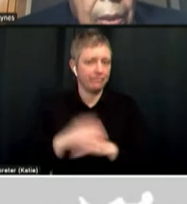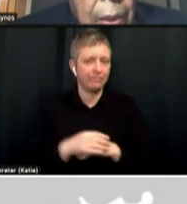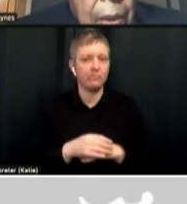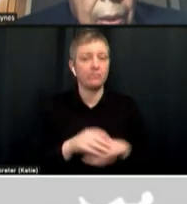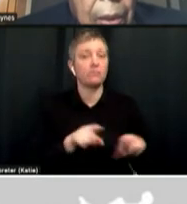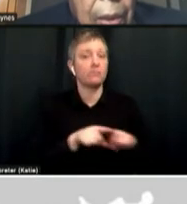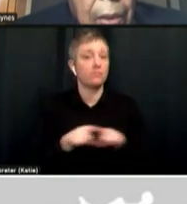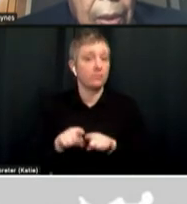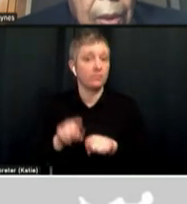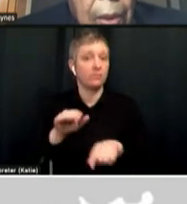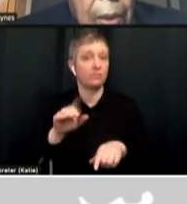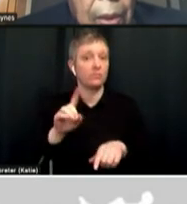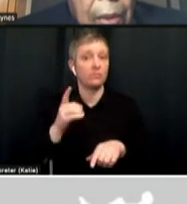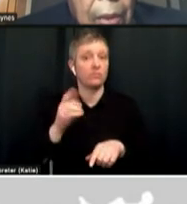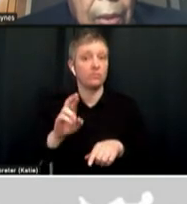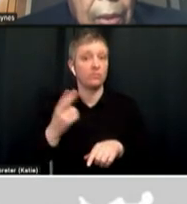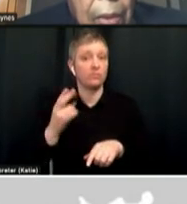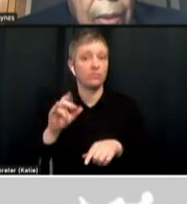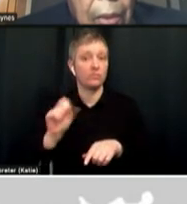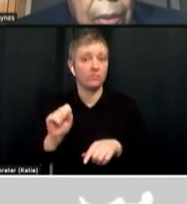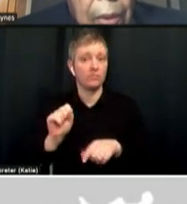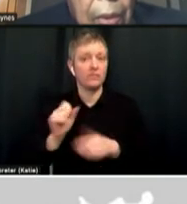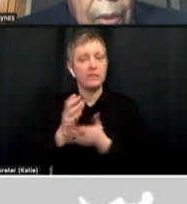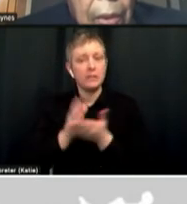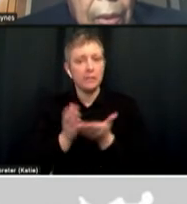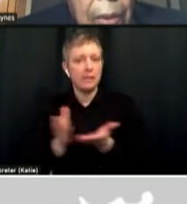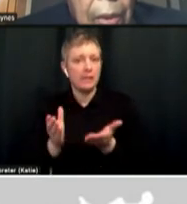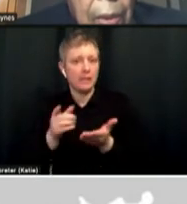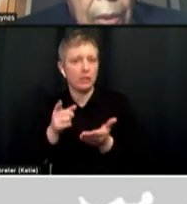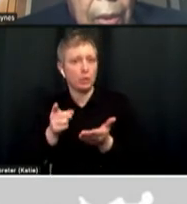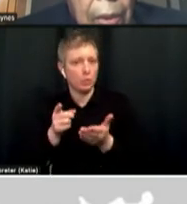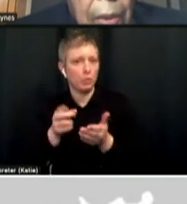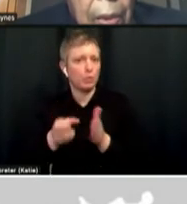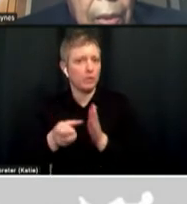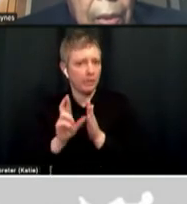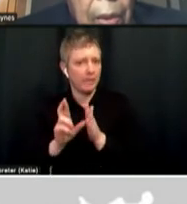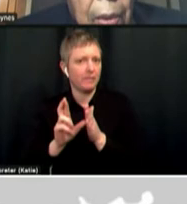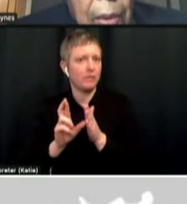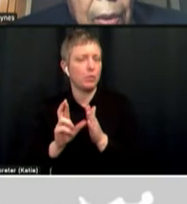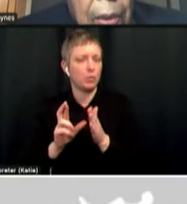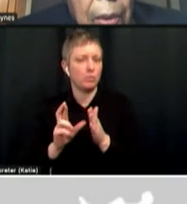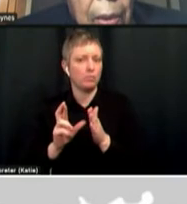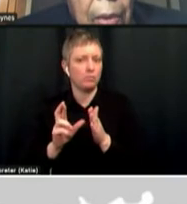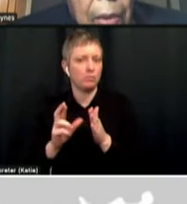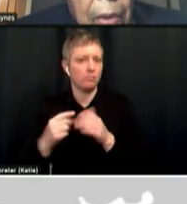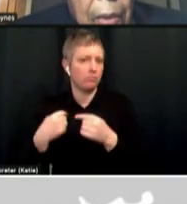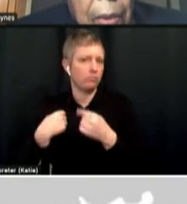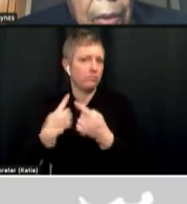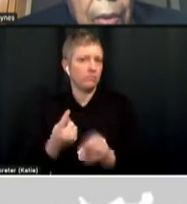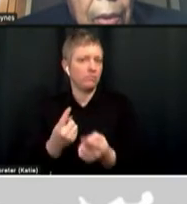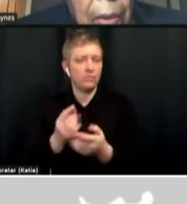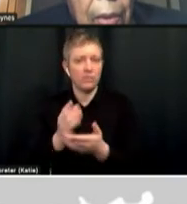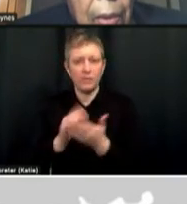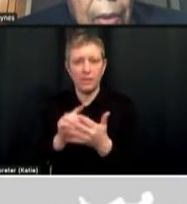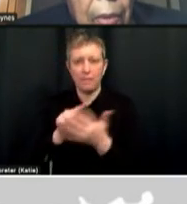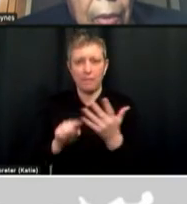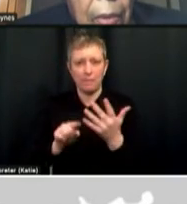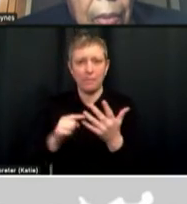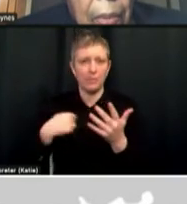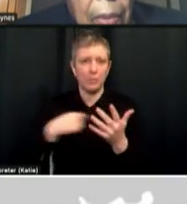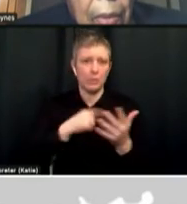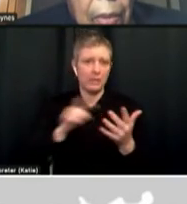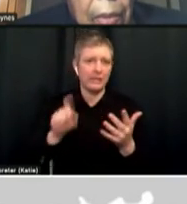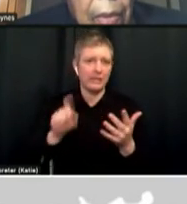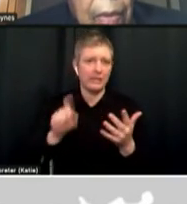of some of the things after you reviewed, some of the things that are needing to see from the community of